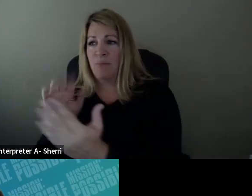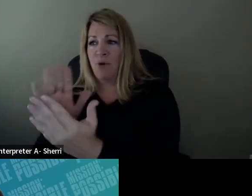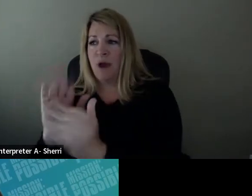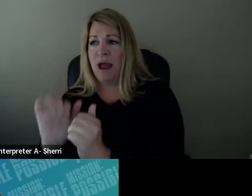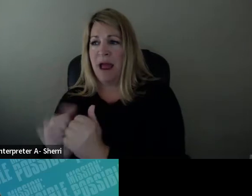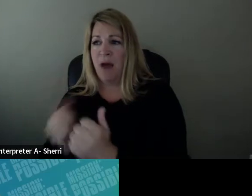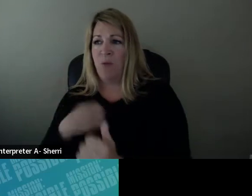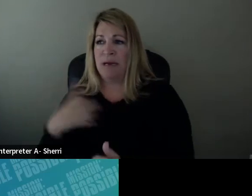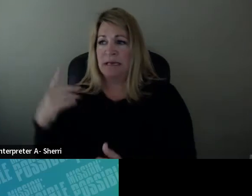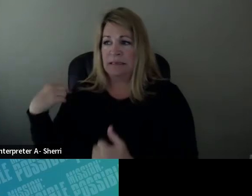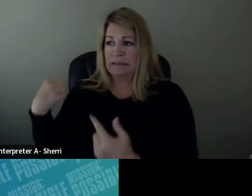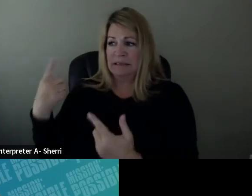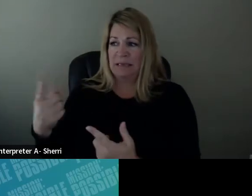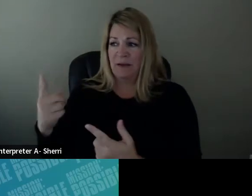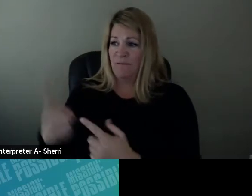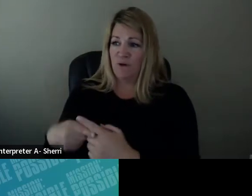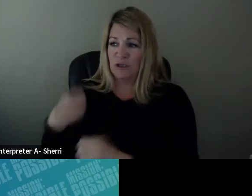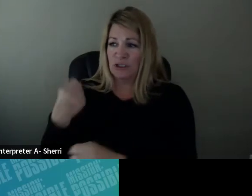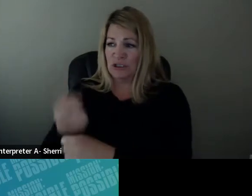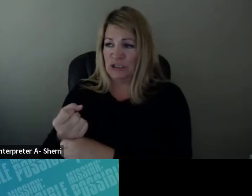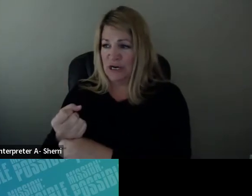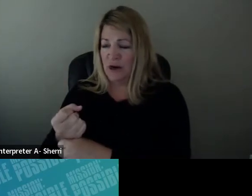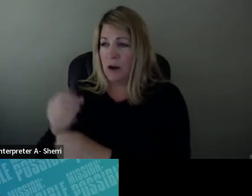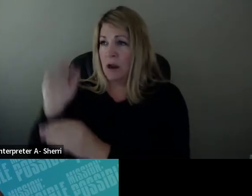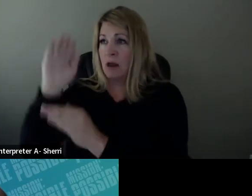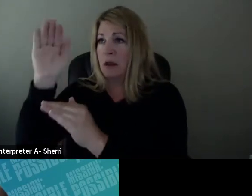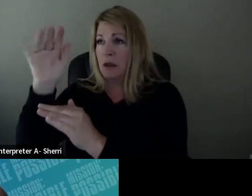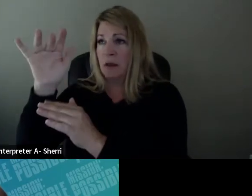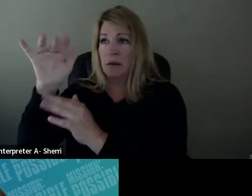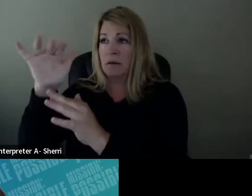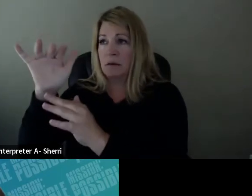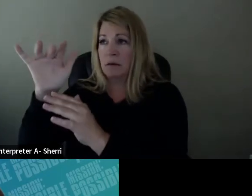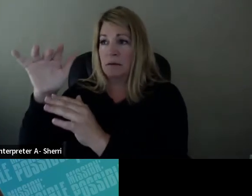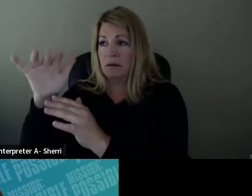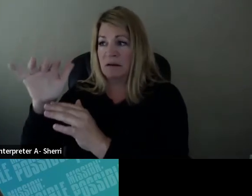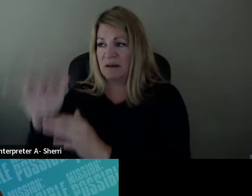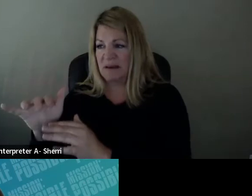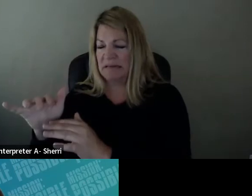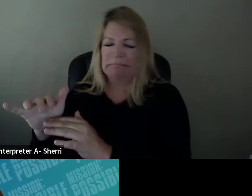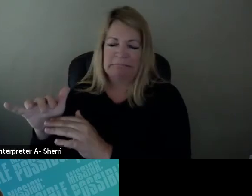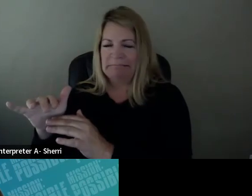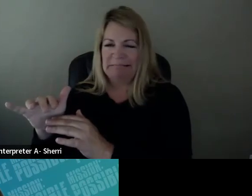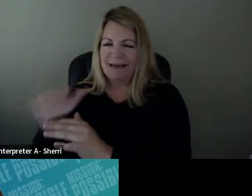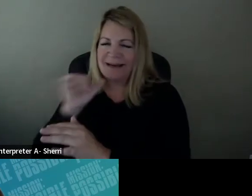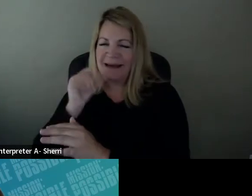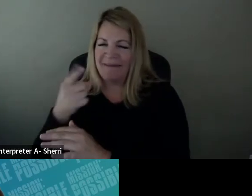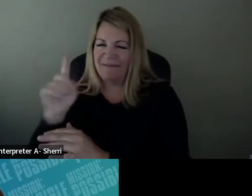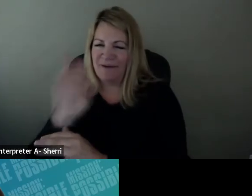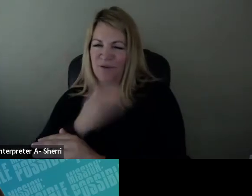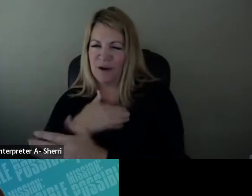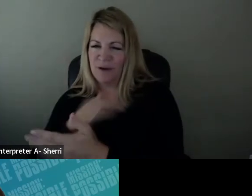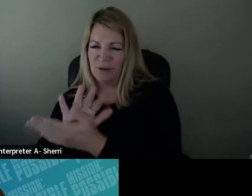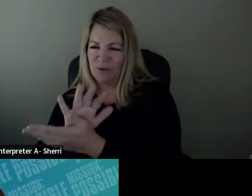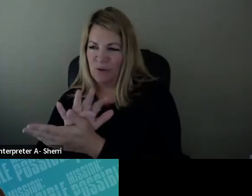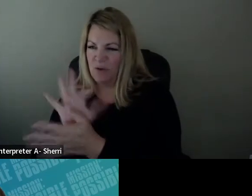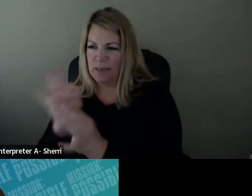year of implementation. Top-down approach wasn't highly effective for our school district. So we